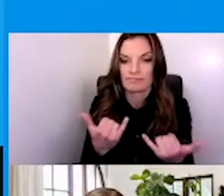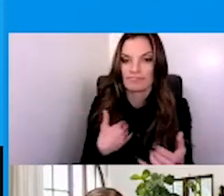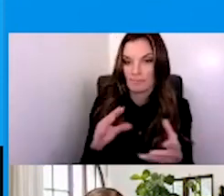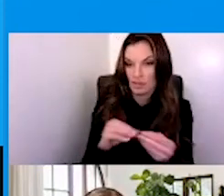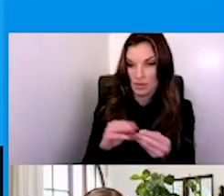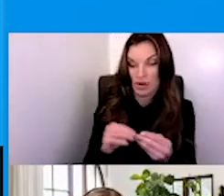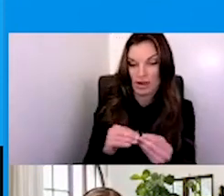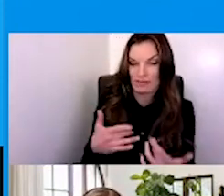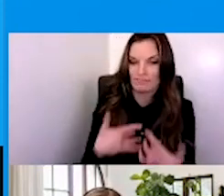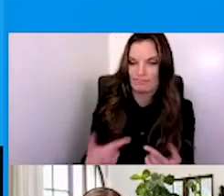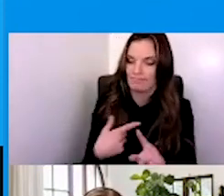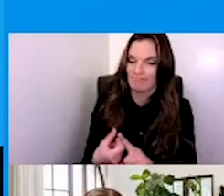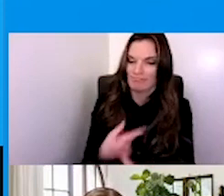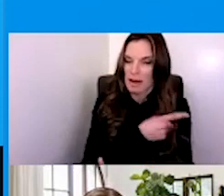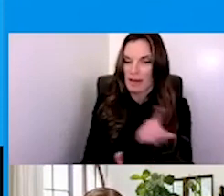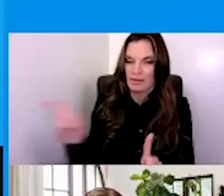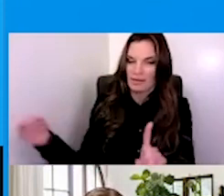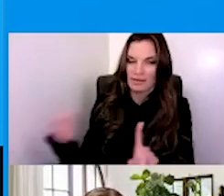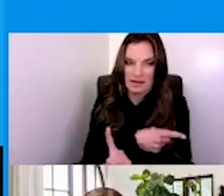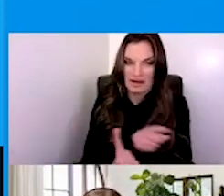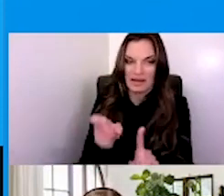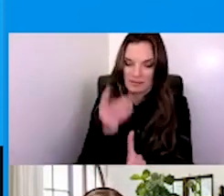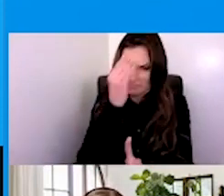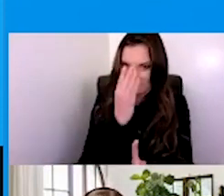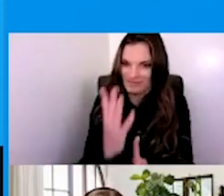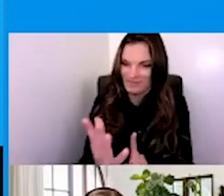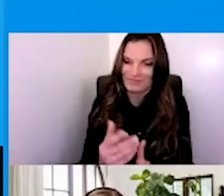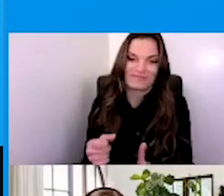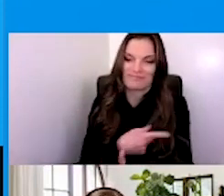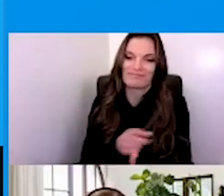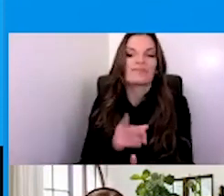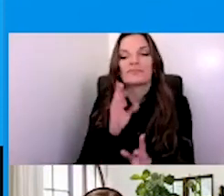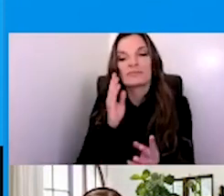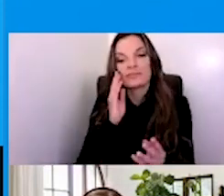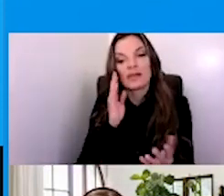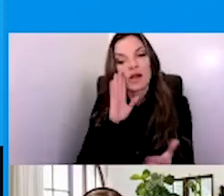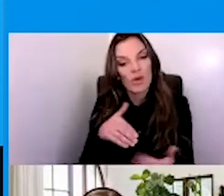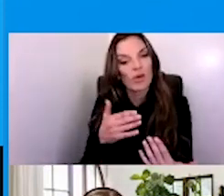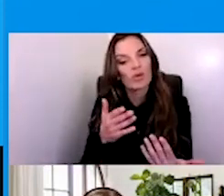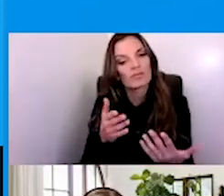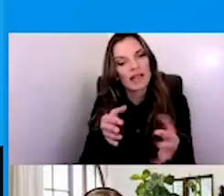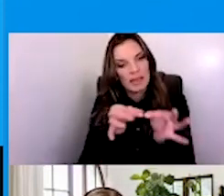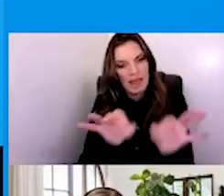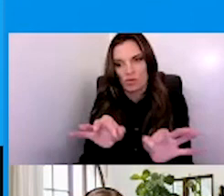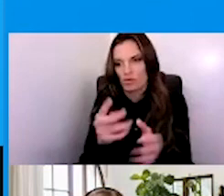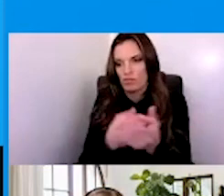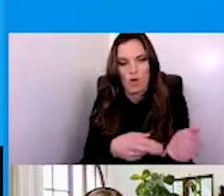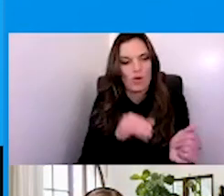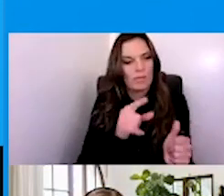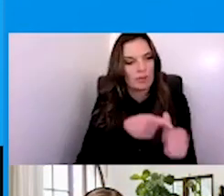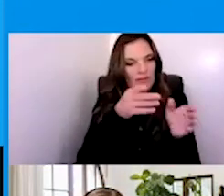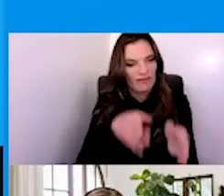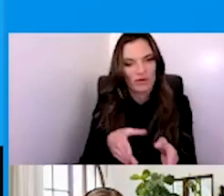bounce around, I go back and forth. I know there's value to both approaches to language. And when I work